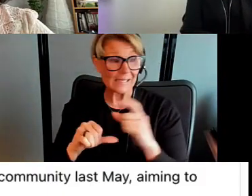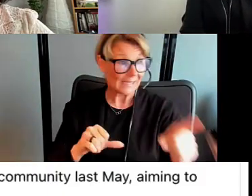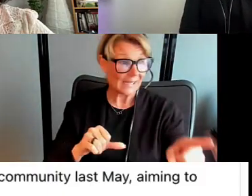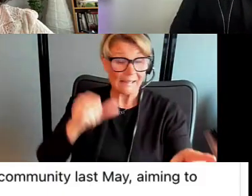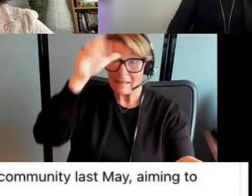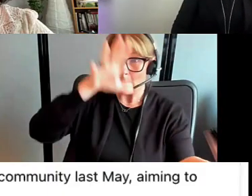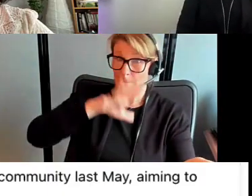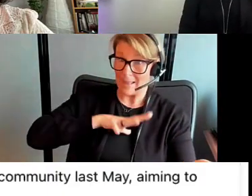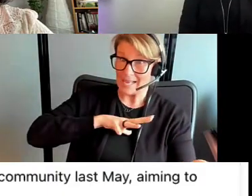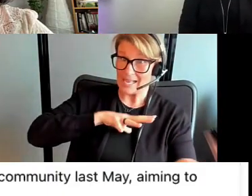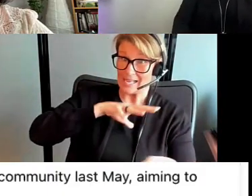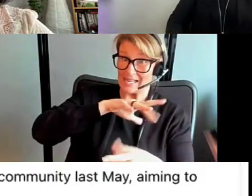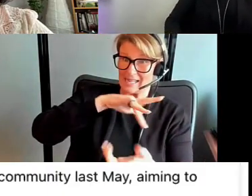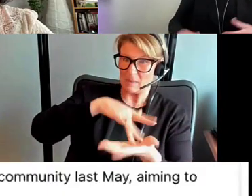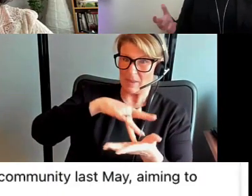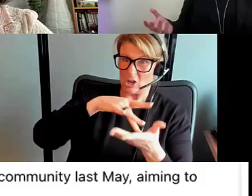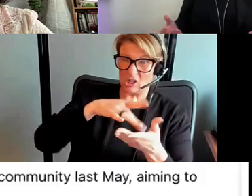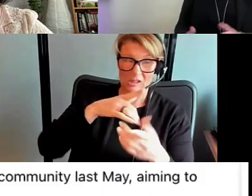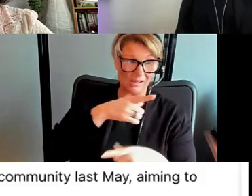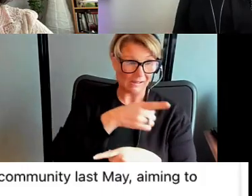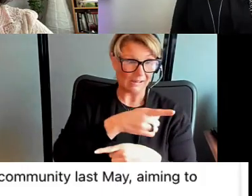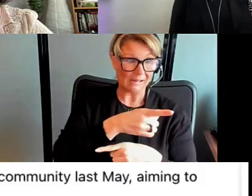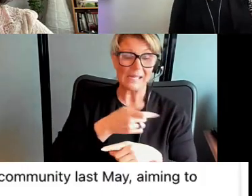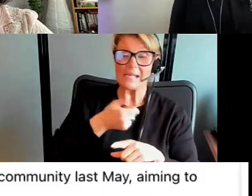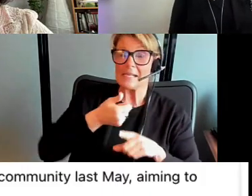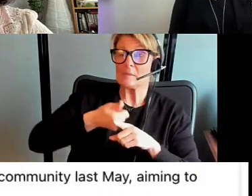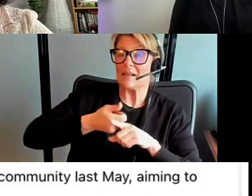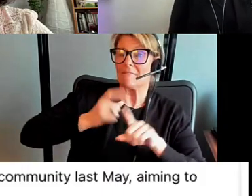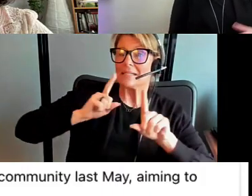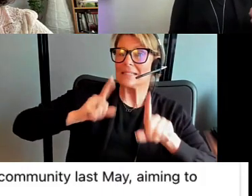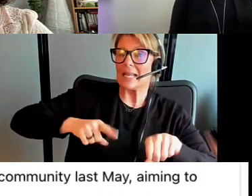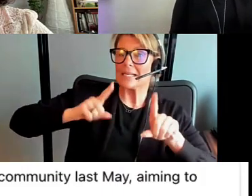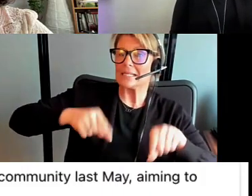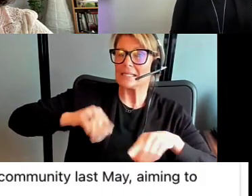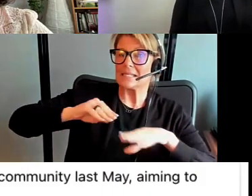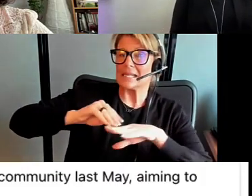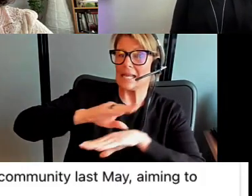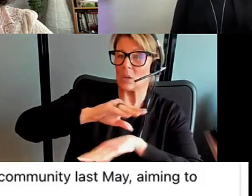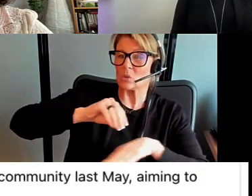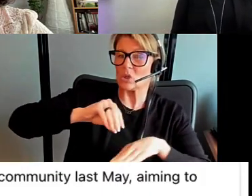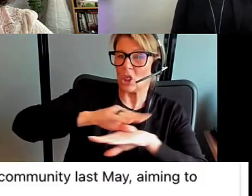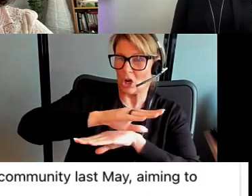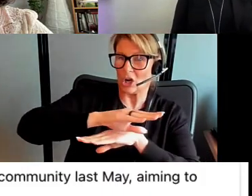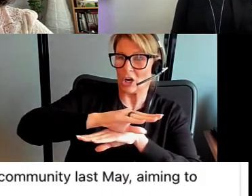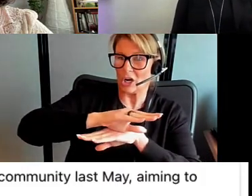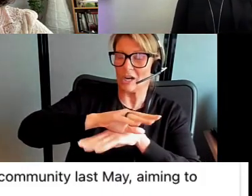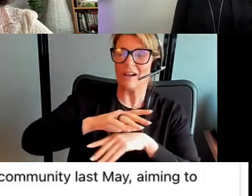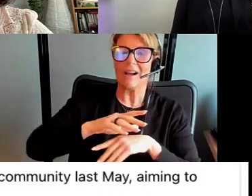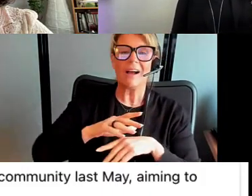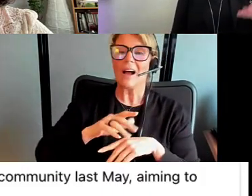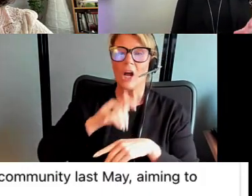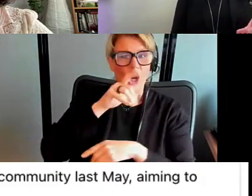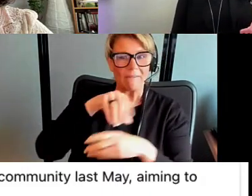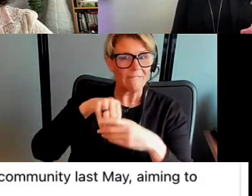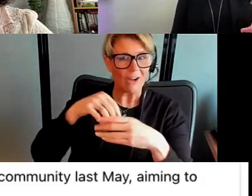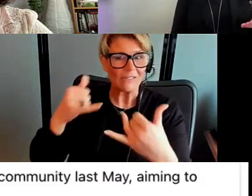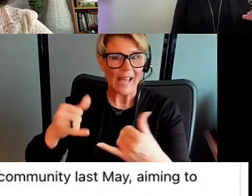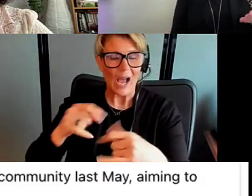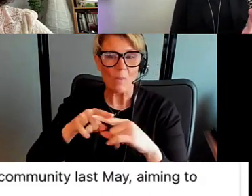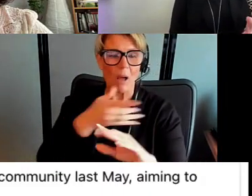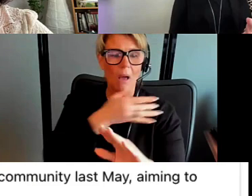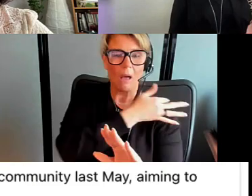the attendance counselor. He's no longer involved when students are 18, but he was part of their journey. And we took a